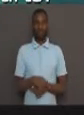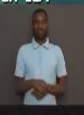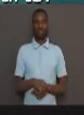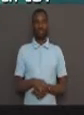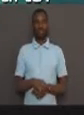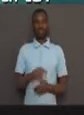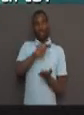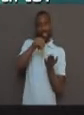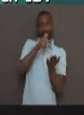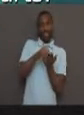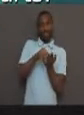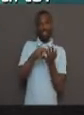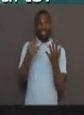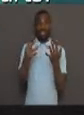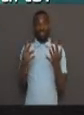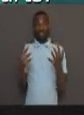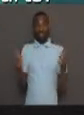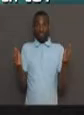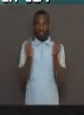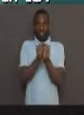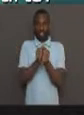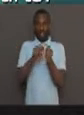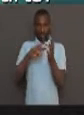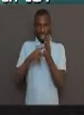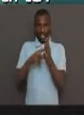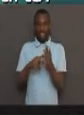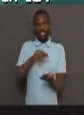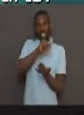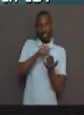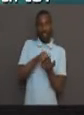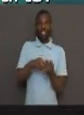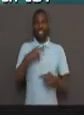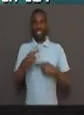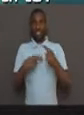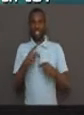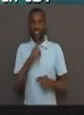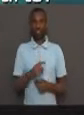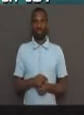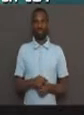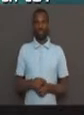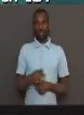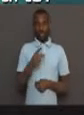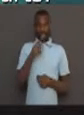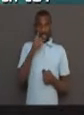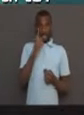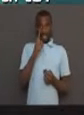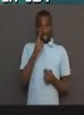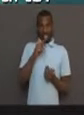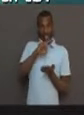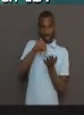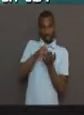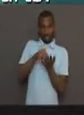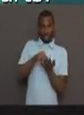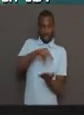Nuclear fission is a nuclear reaction in which the nucleus of an atom